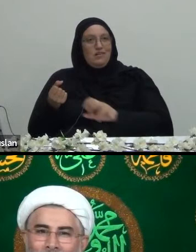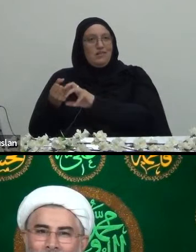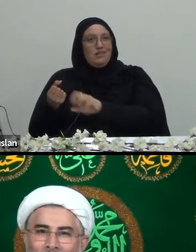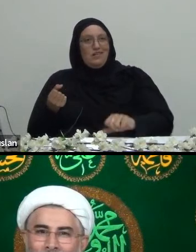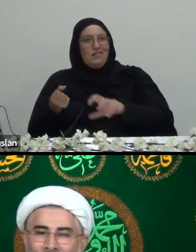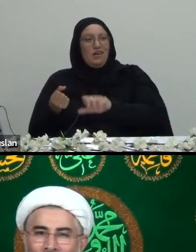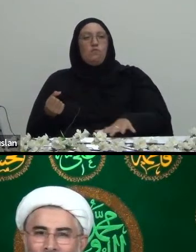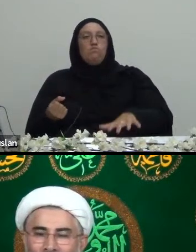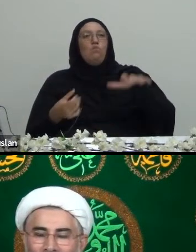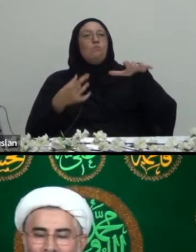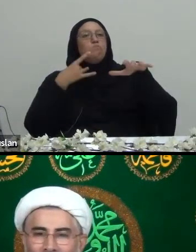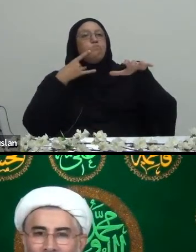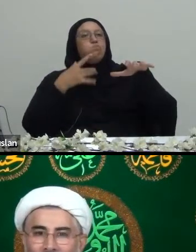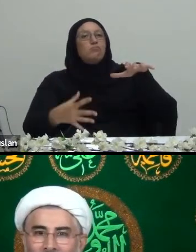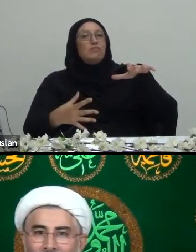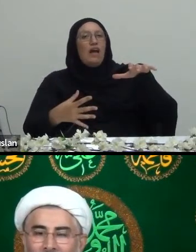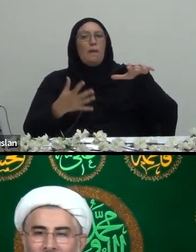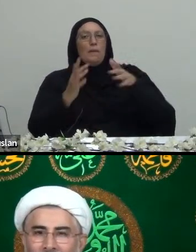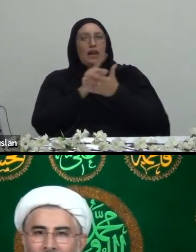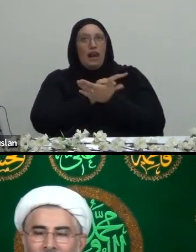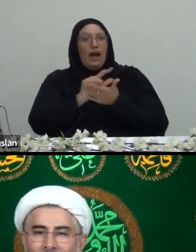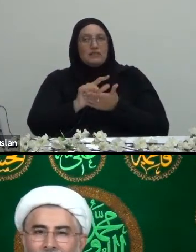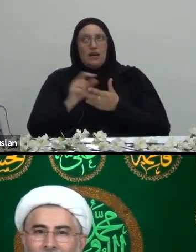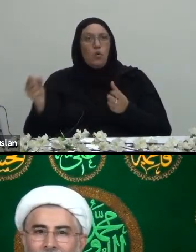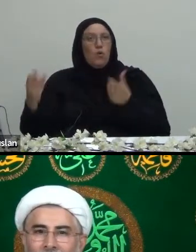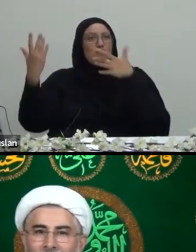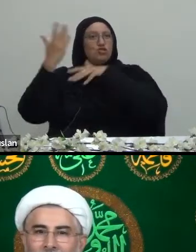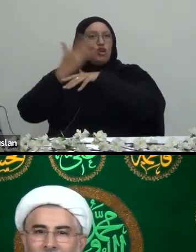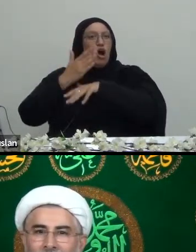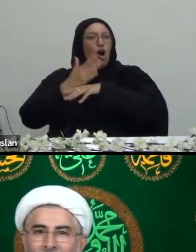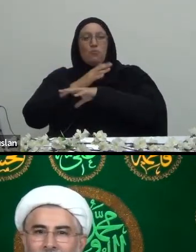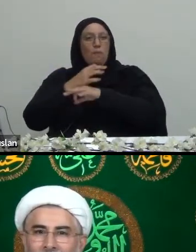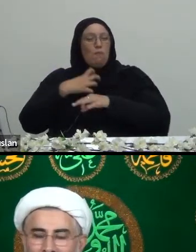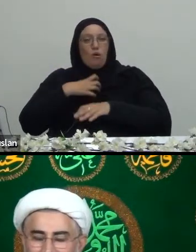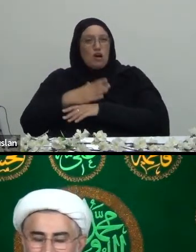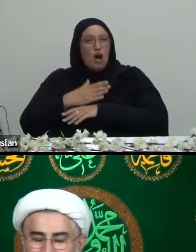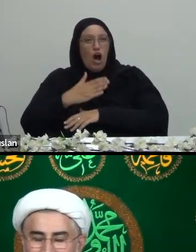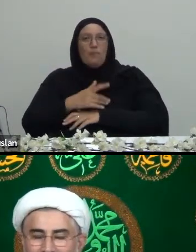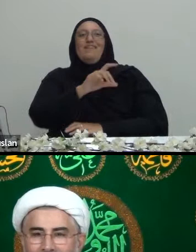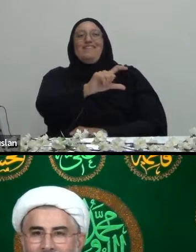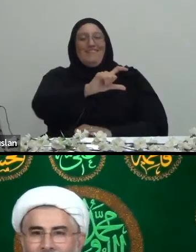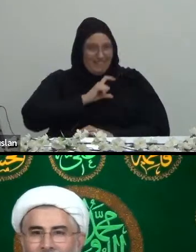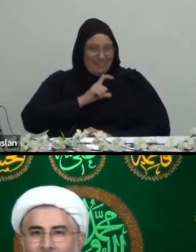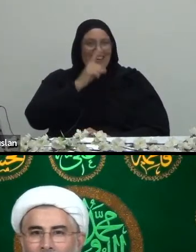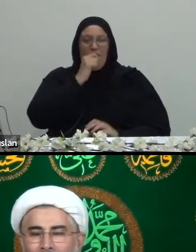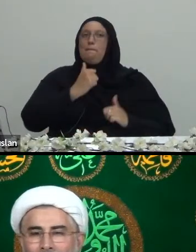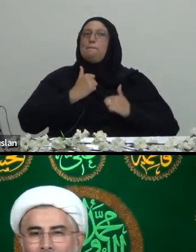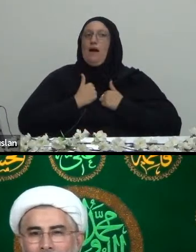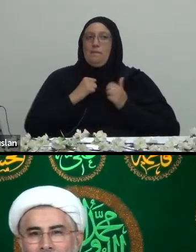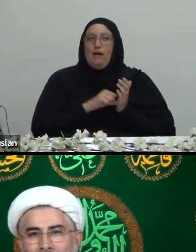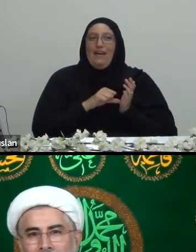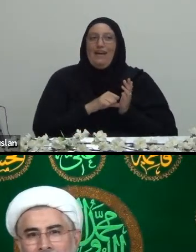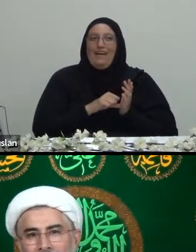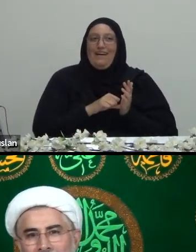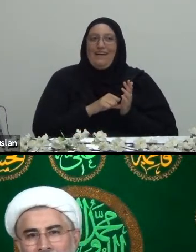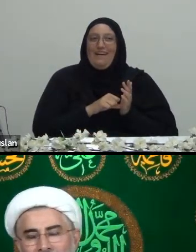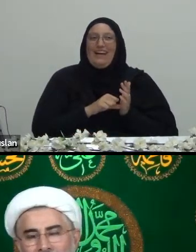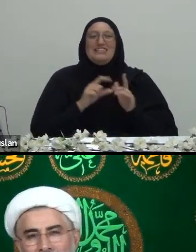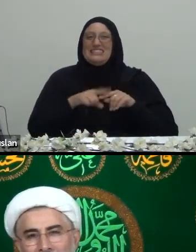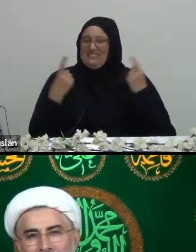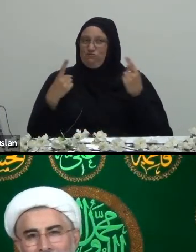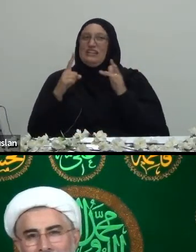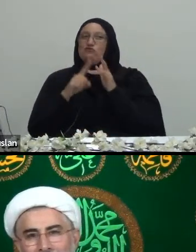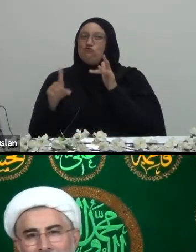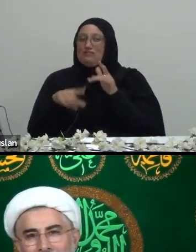difference between superannuation and life insurance, because I think that that's something we want to get into in further detail in our next